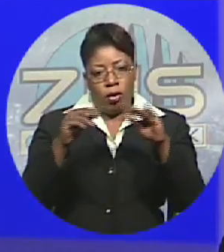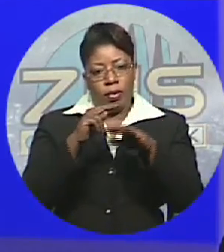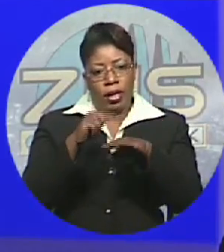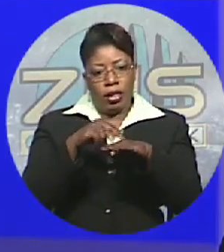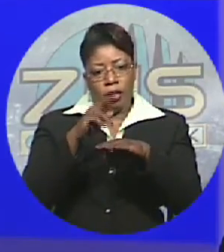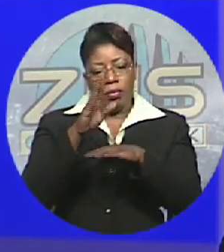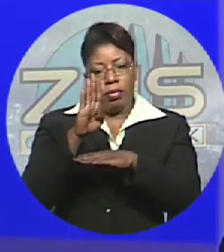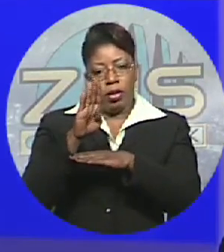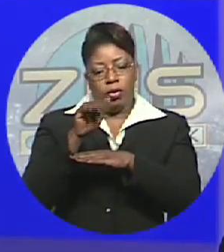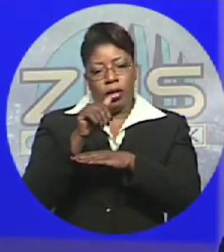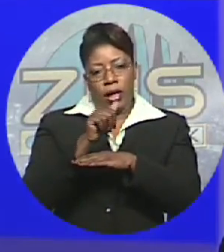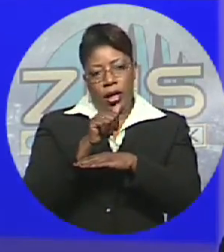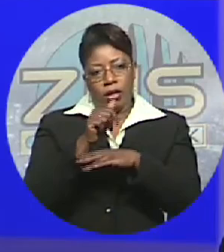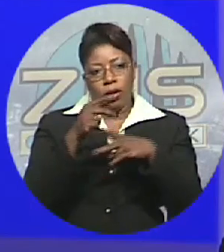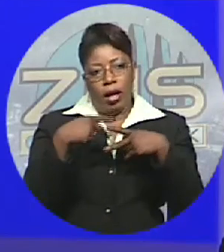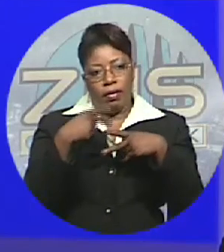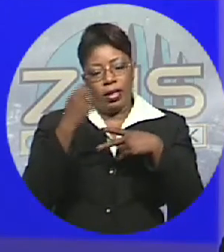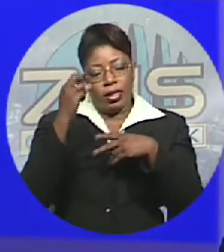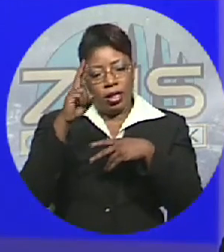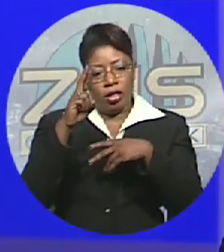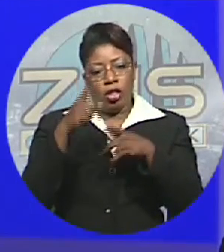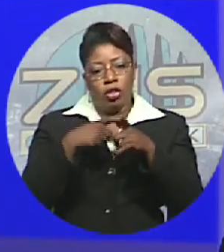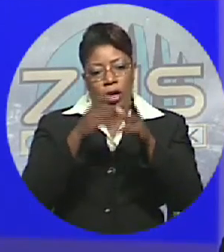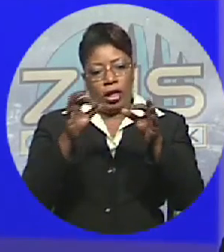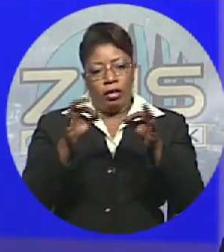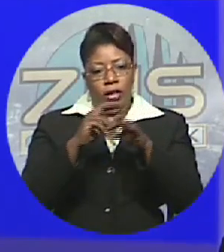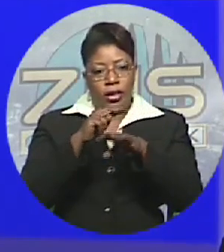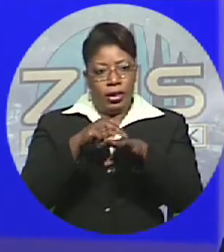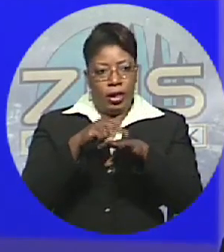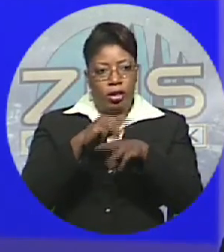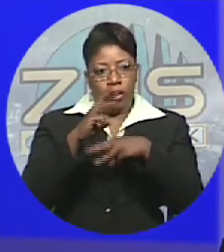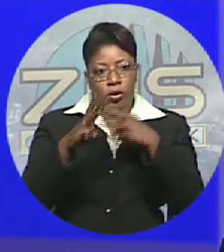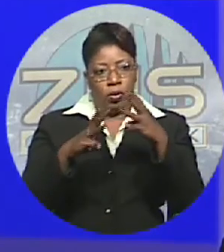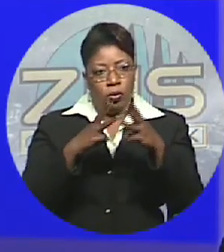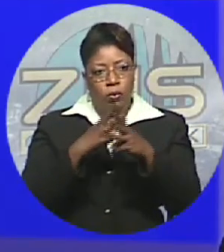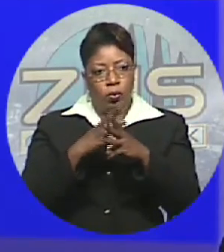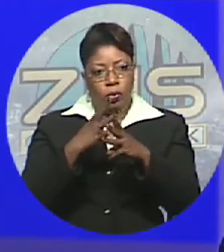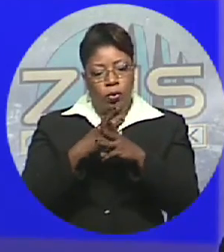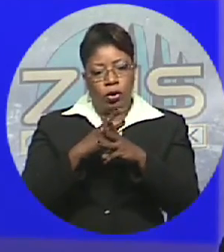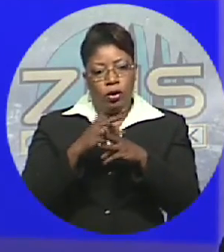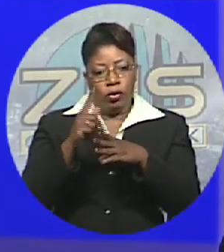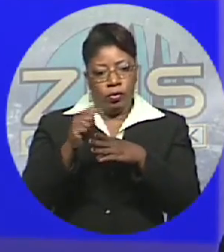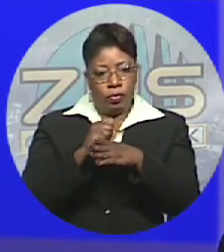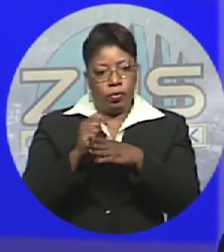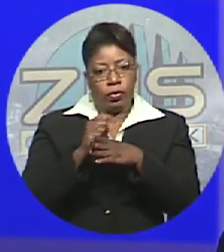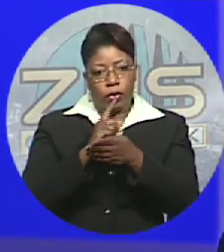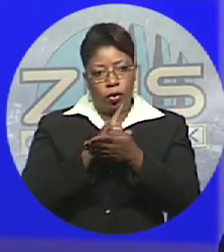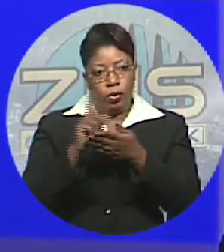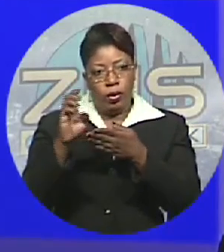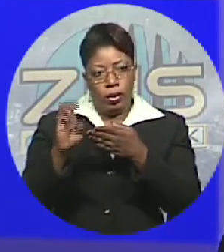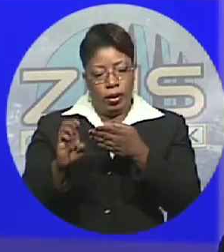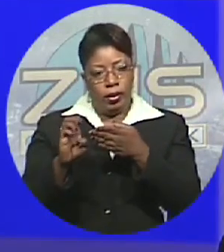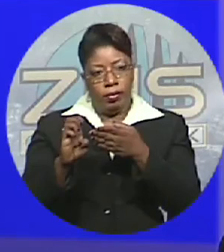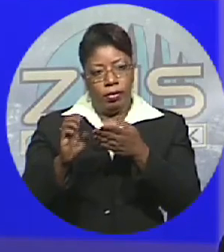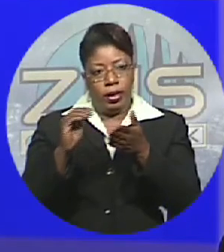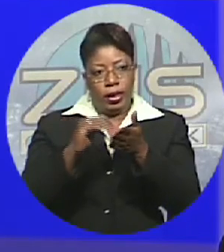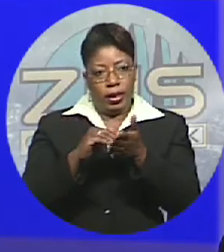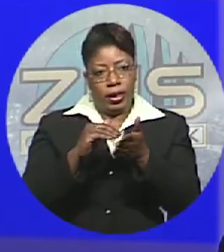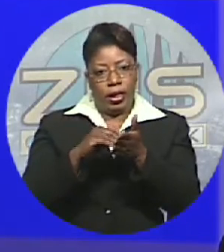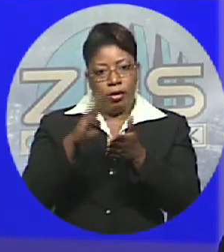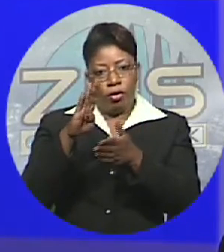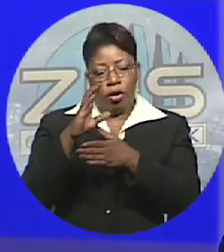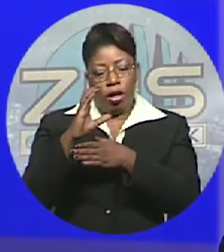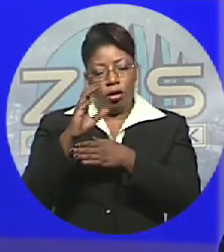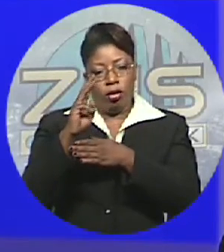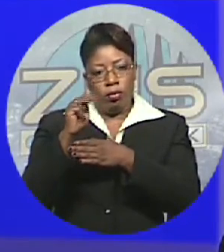the B3As will stage its senior track and field nationals and world championship trials this weekend as well. And once again, the 400